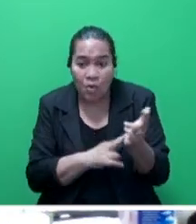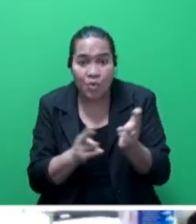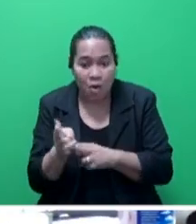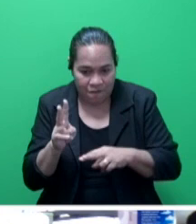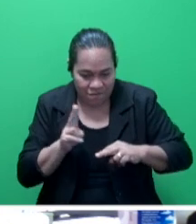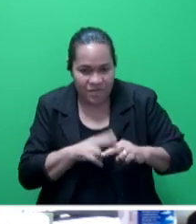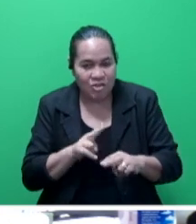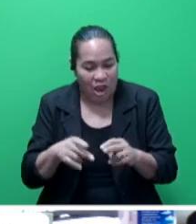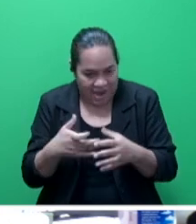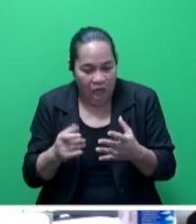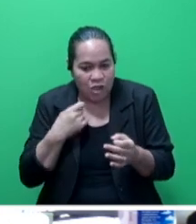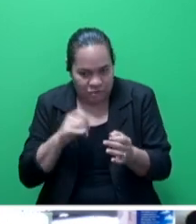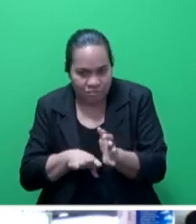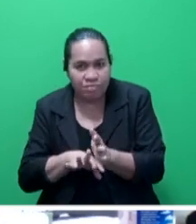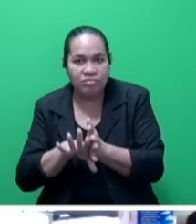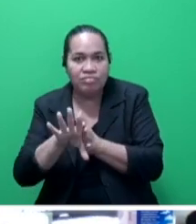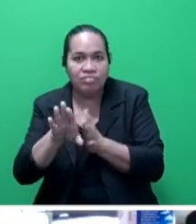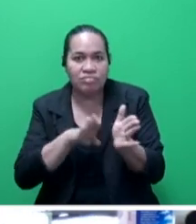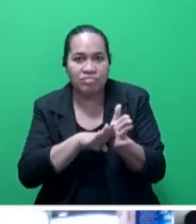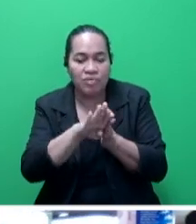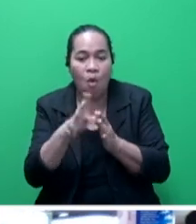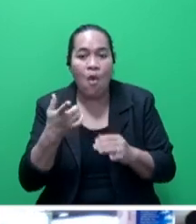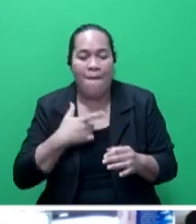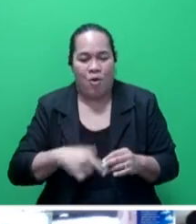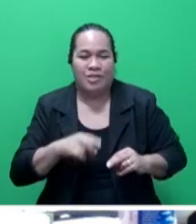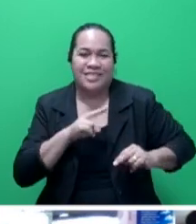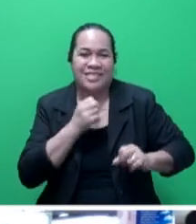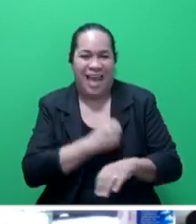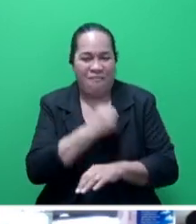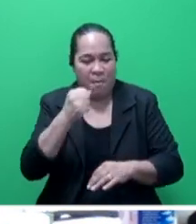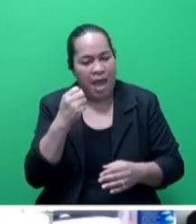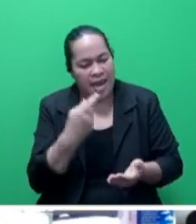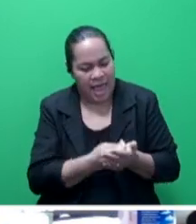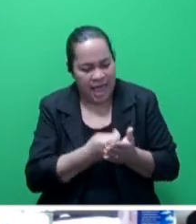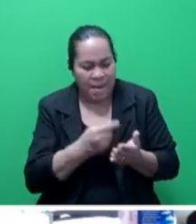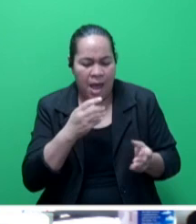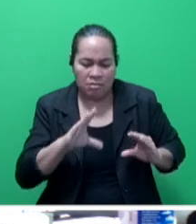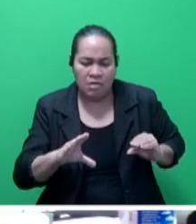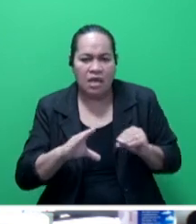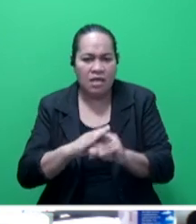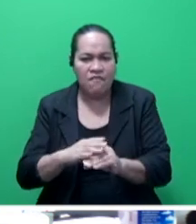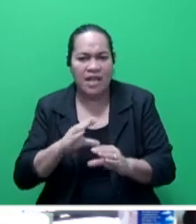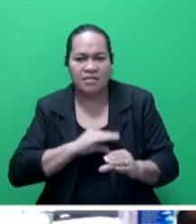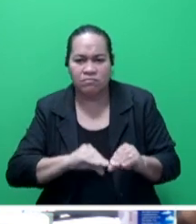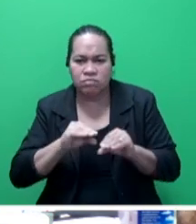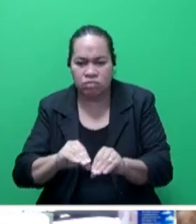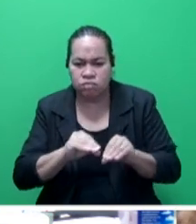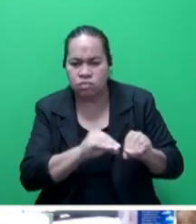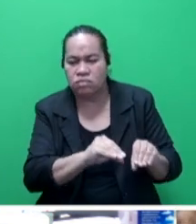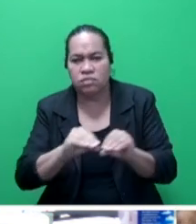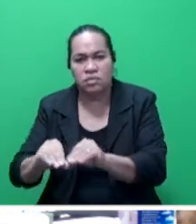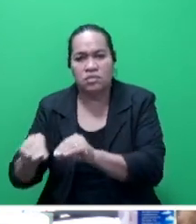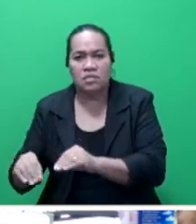is thriving, Mr. Speaker, sir, because government has invested heavily in infrastructure in the rural area, Mr. Speaker,